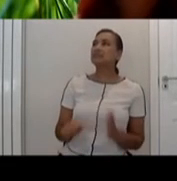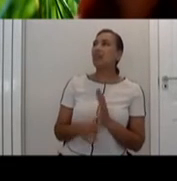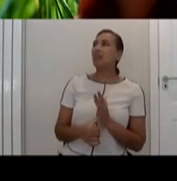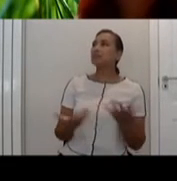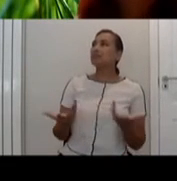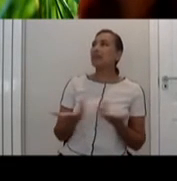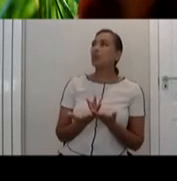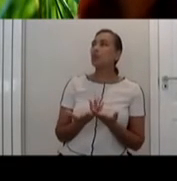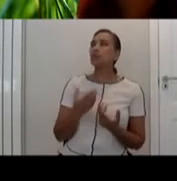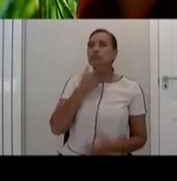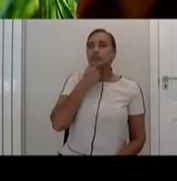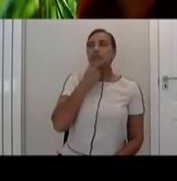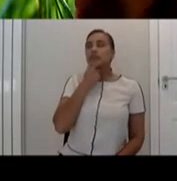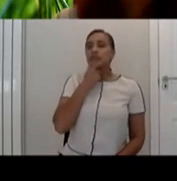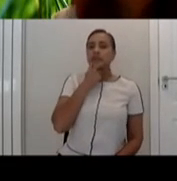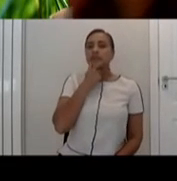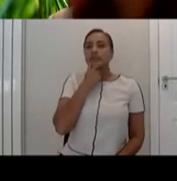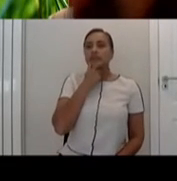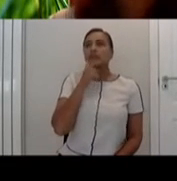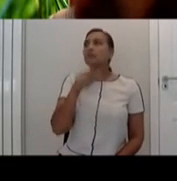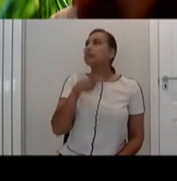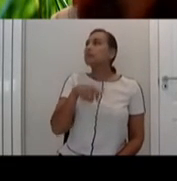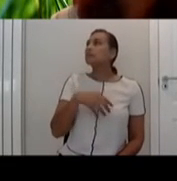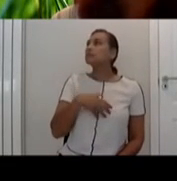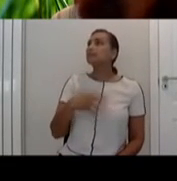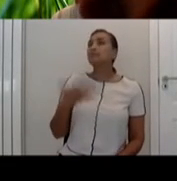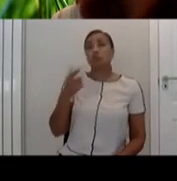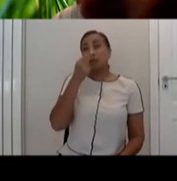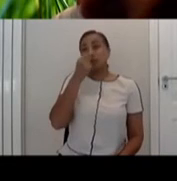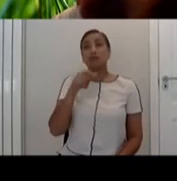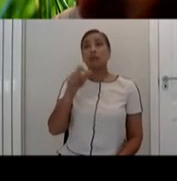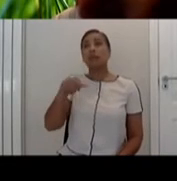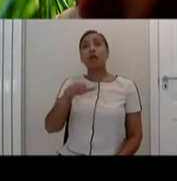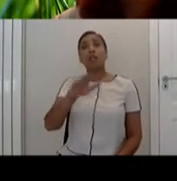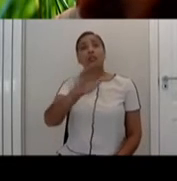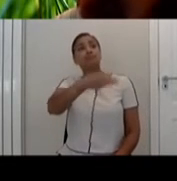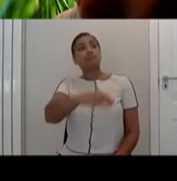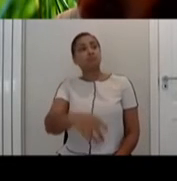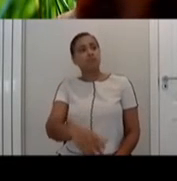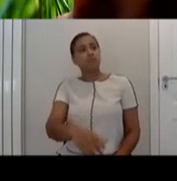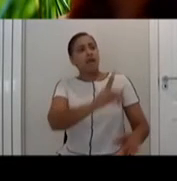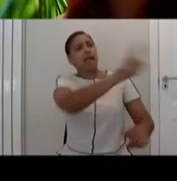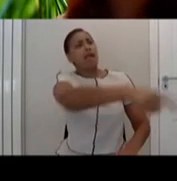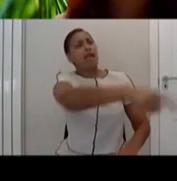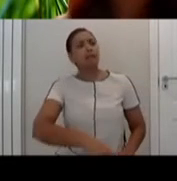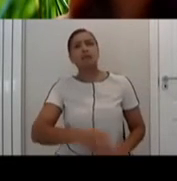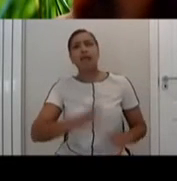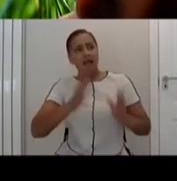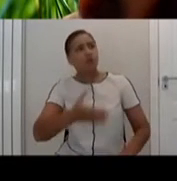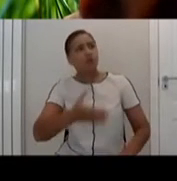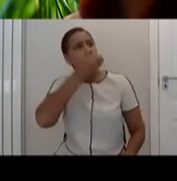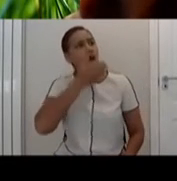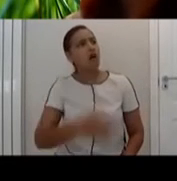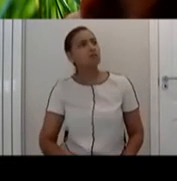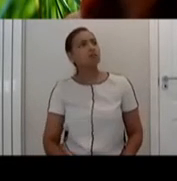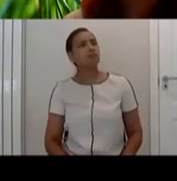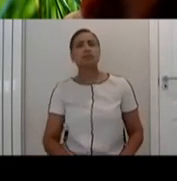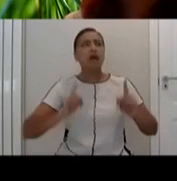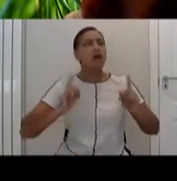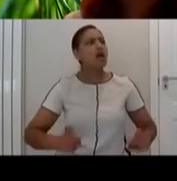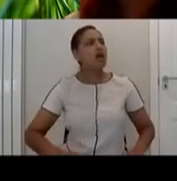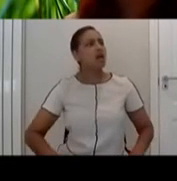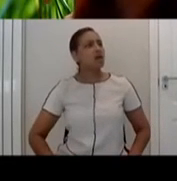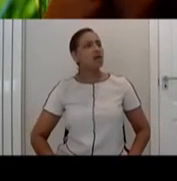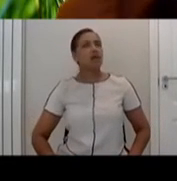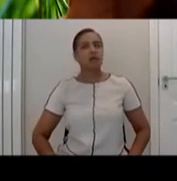situation becoming more difficult, because people are saying, it could be members of the public, not even, you know, can suddenly think, oh, being very judgmental. So it's just something that might be